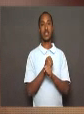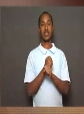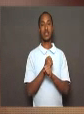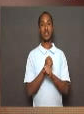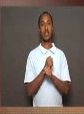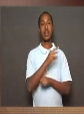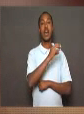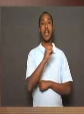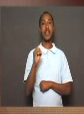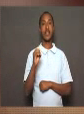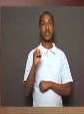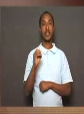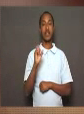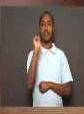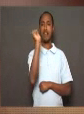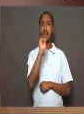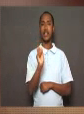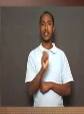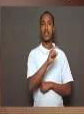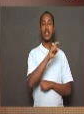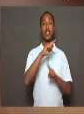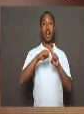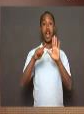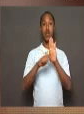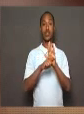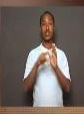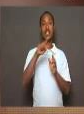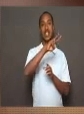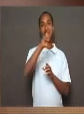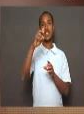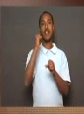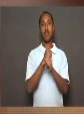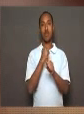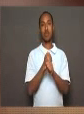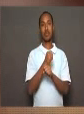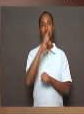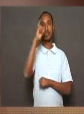formation, and write the ions they form.